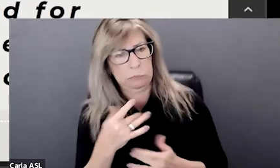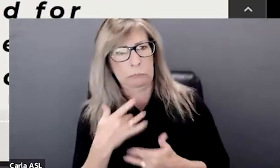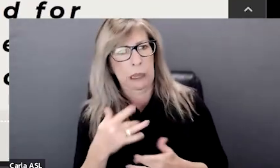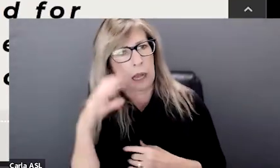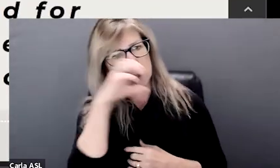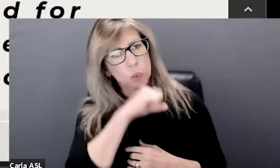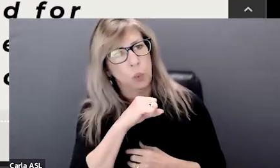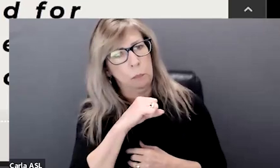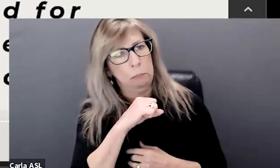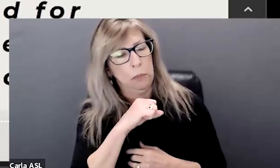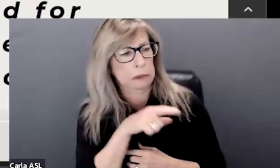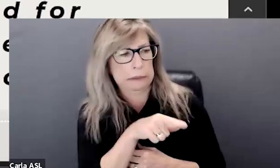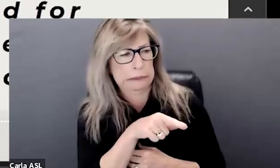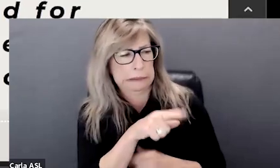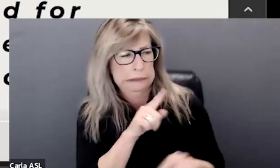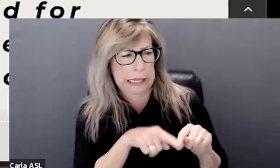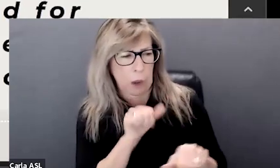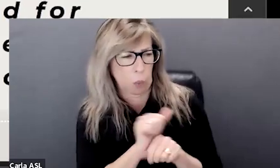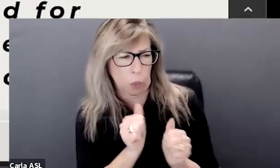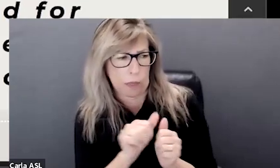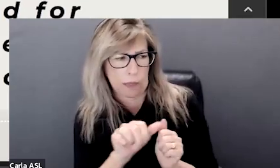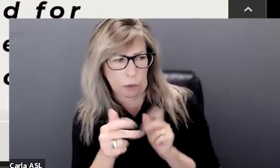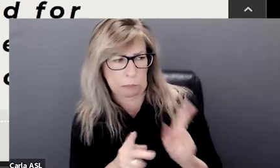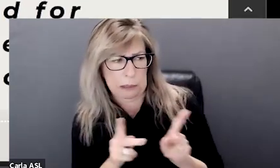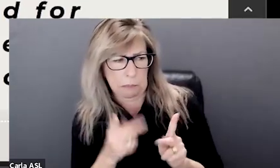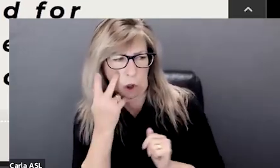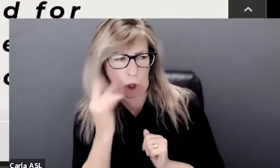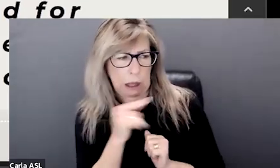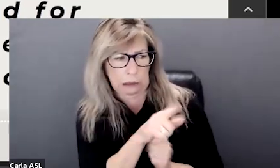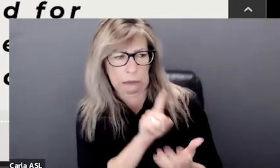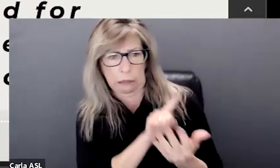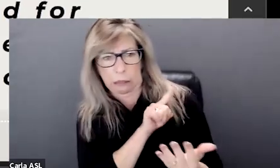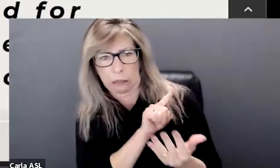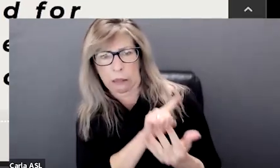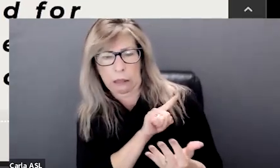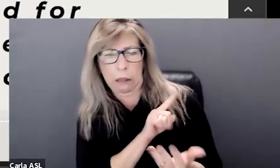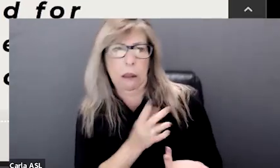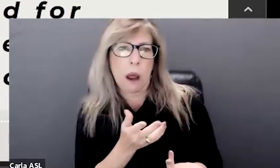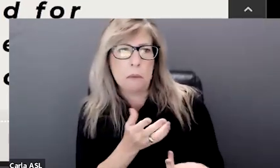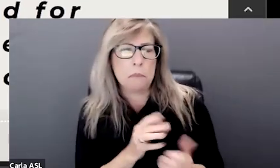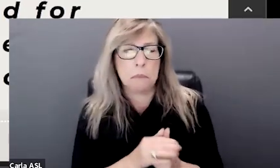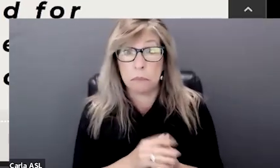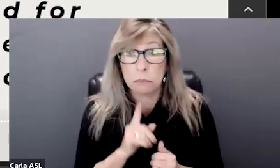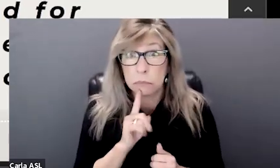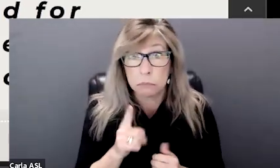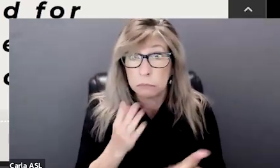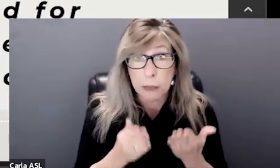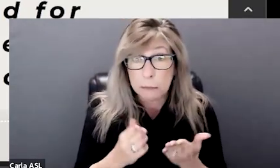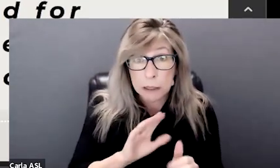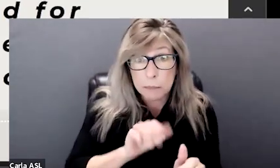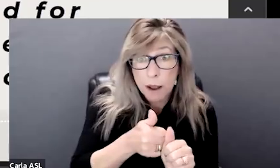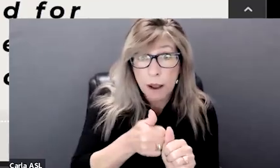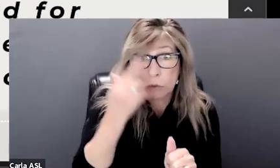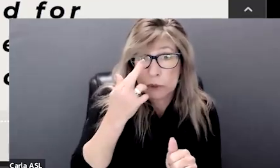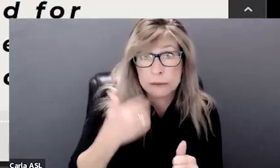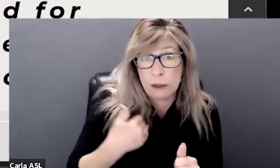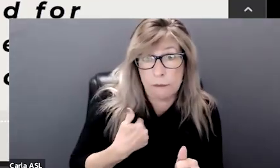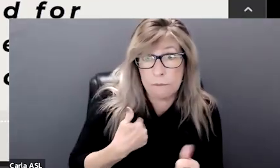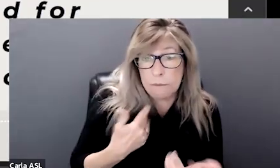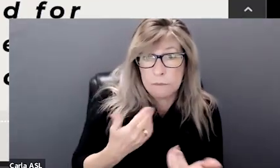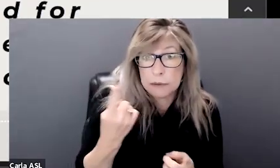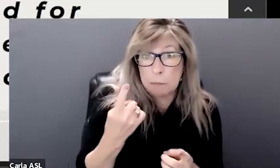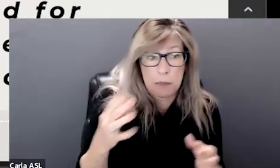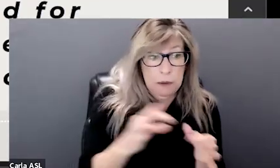in terms of their ability to work with others on their team, when that may have something to do with disability. So we really need to question